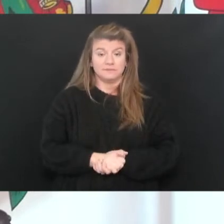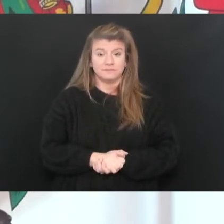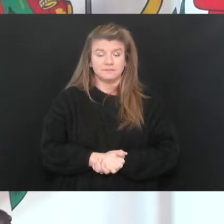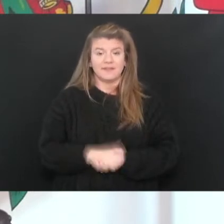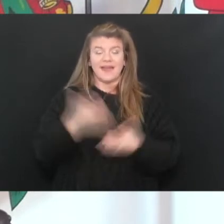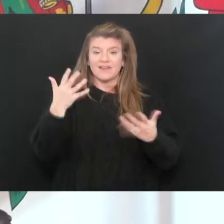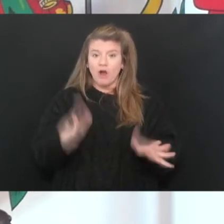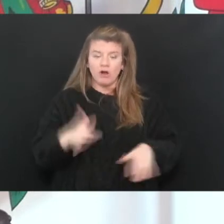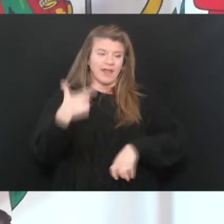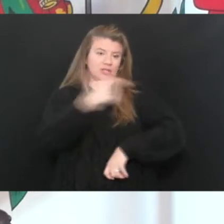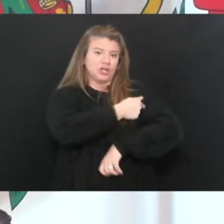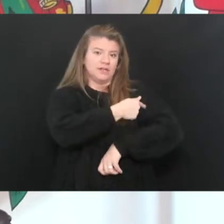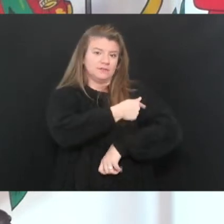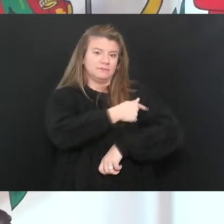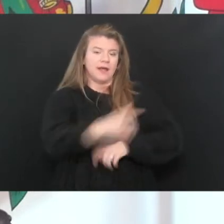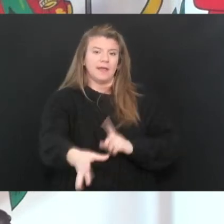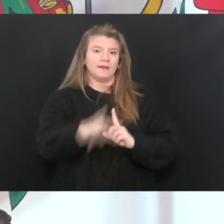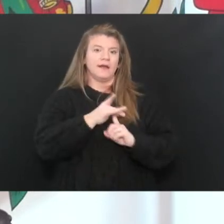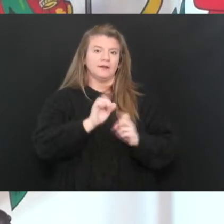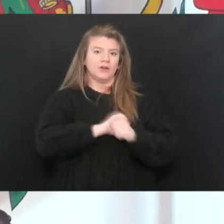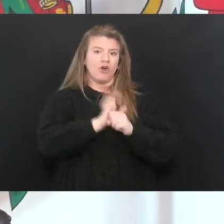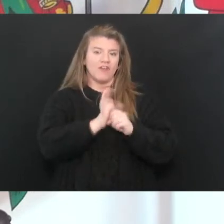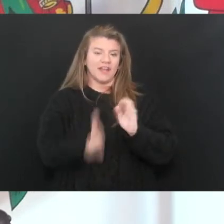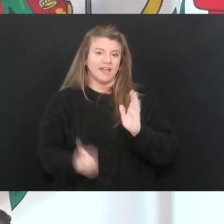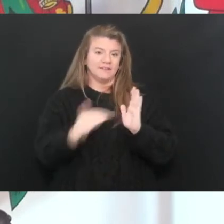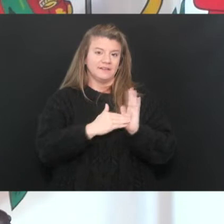both the shots. 3.